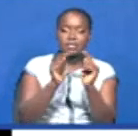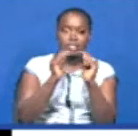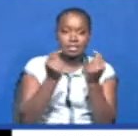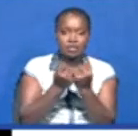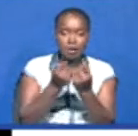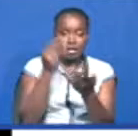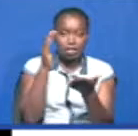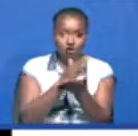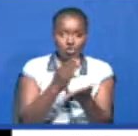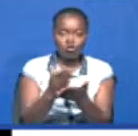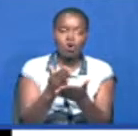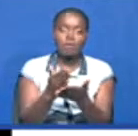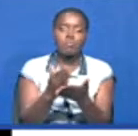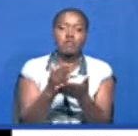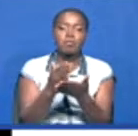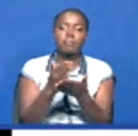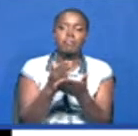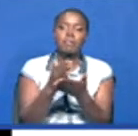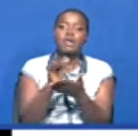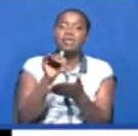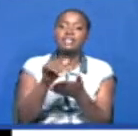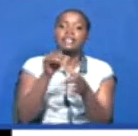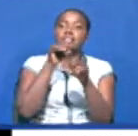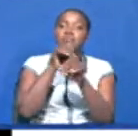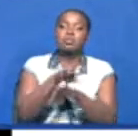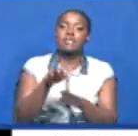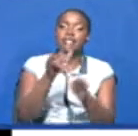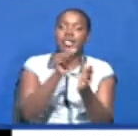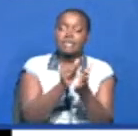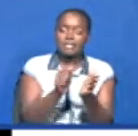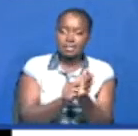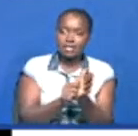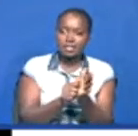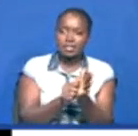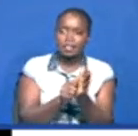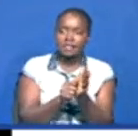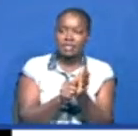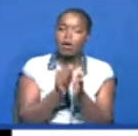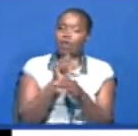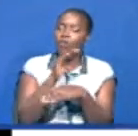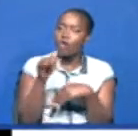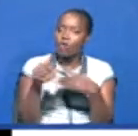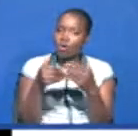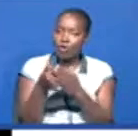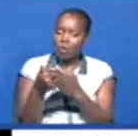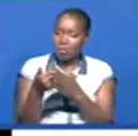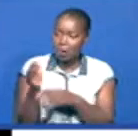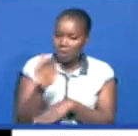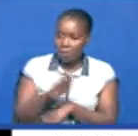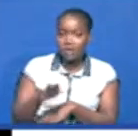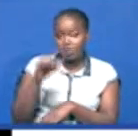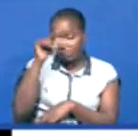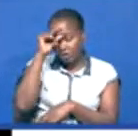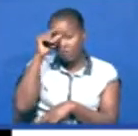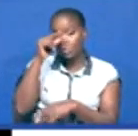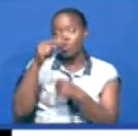confirm that multi-agency in all our aspects of government operations is the way